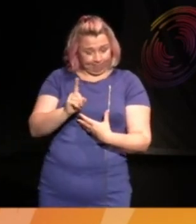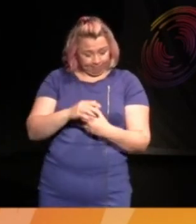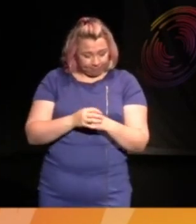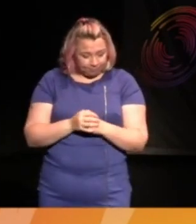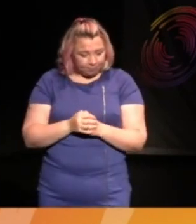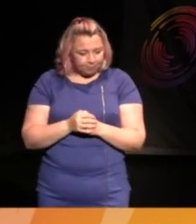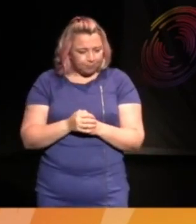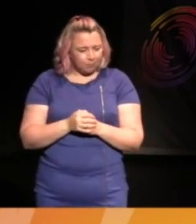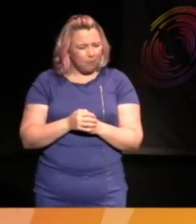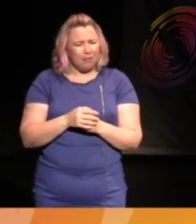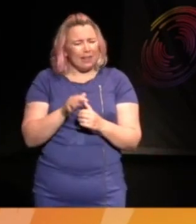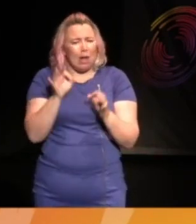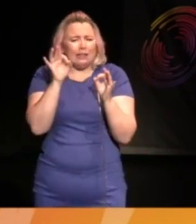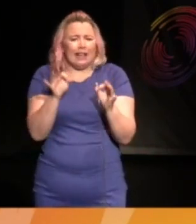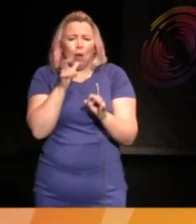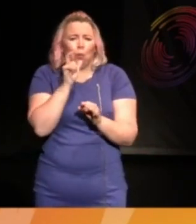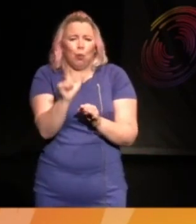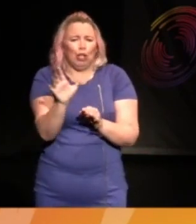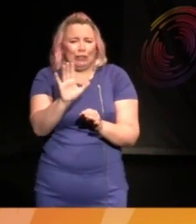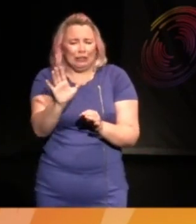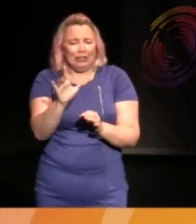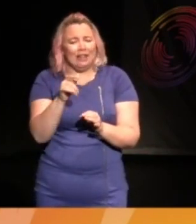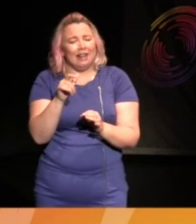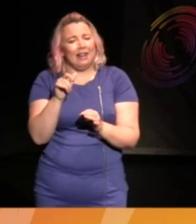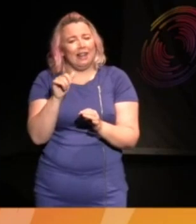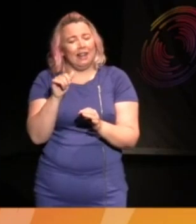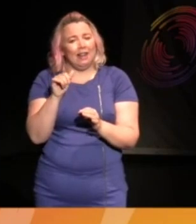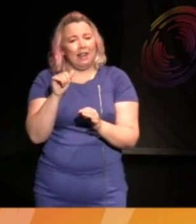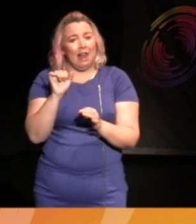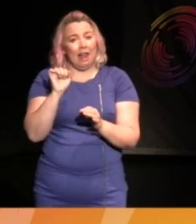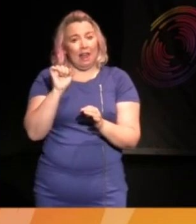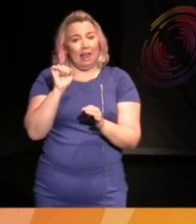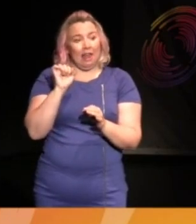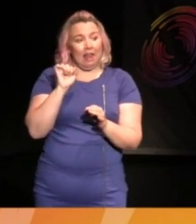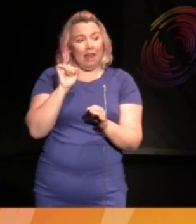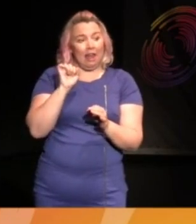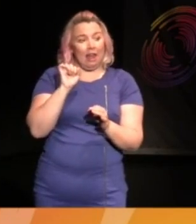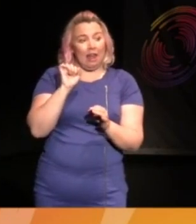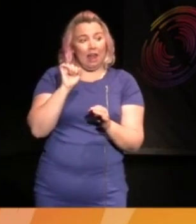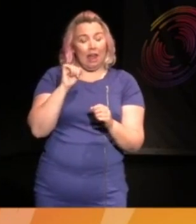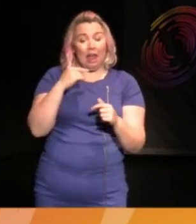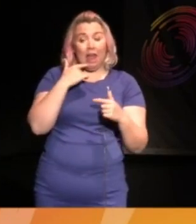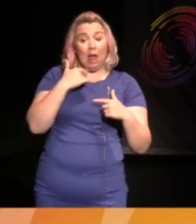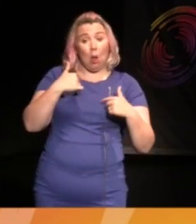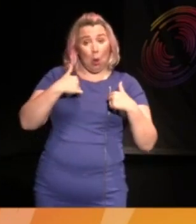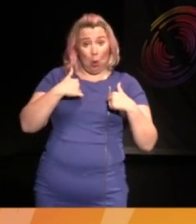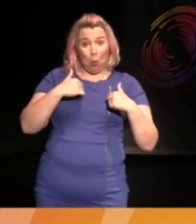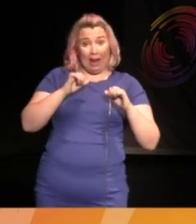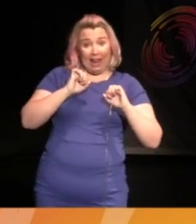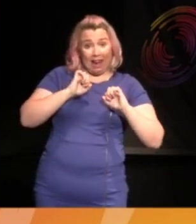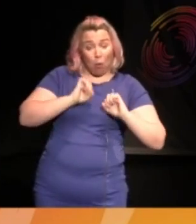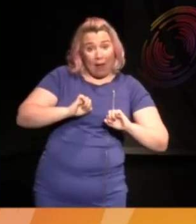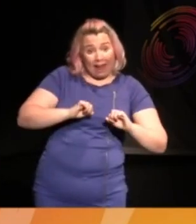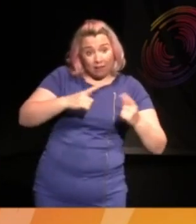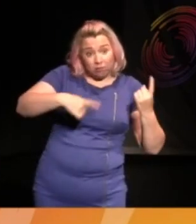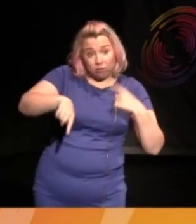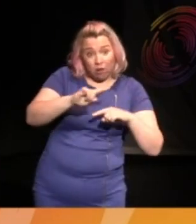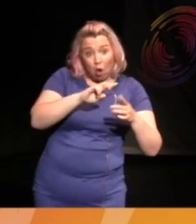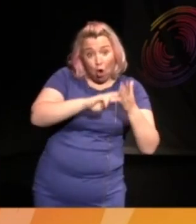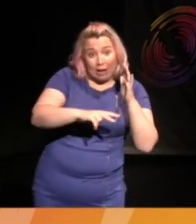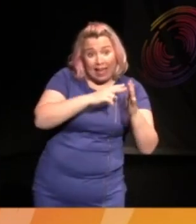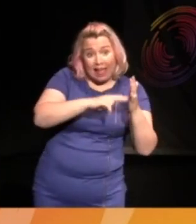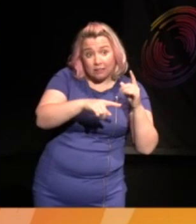I can't remember his exact words, but in essence he was saying, this government isn't the government for us, so we basically need to get on and organise ourselves. And so all three of